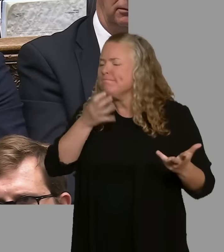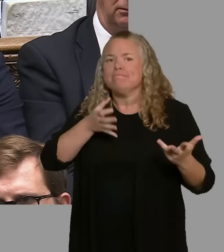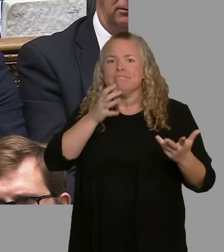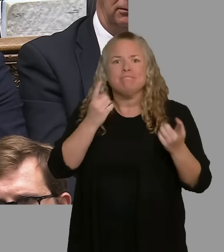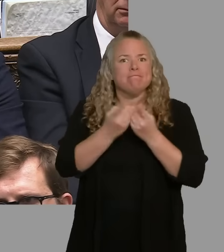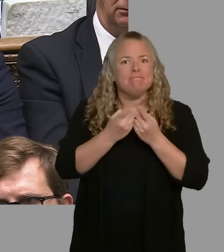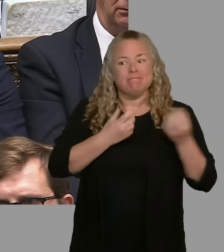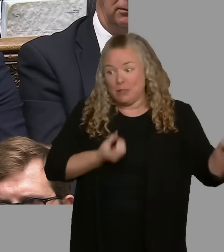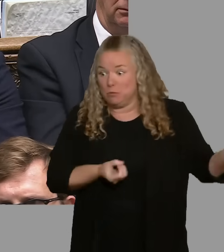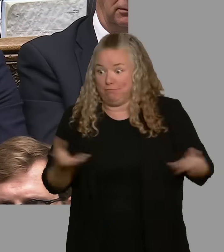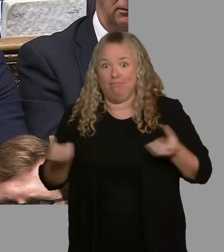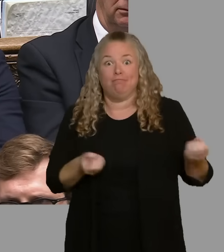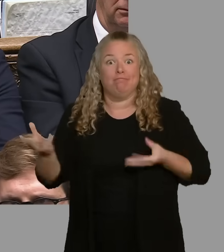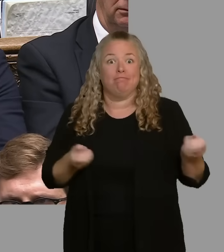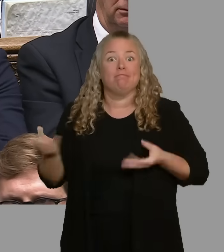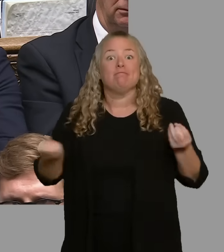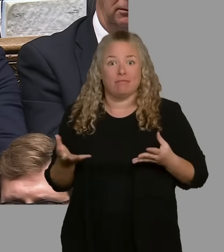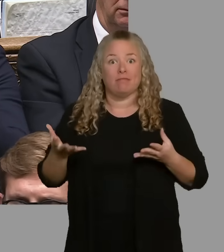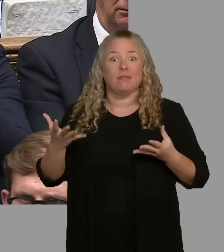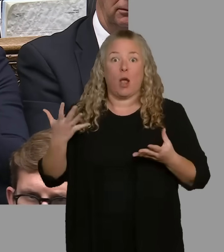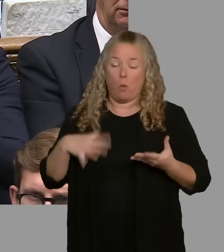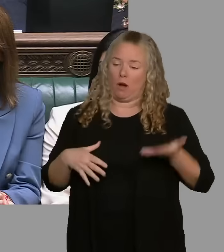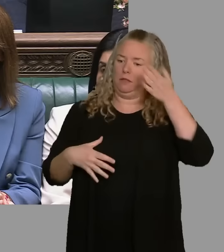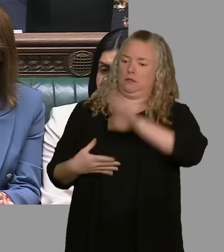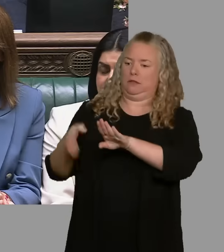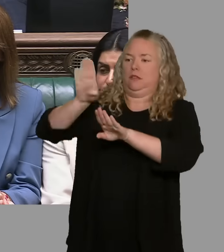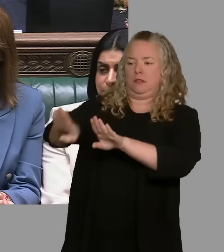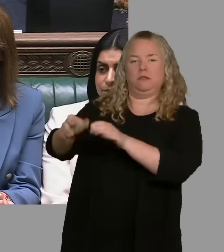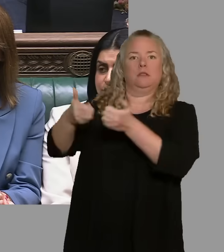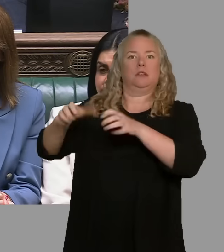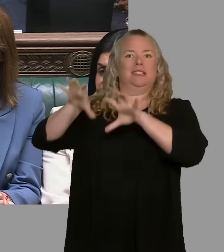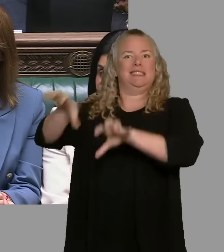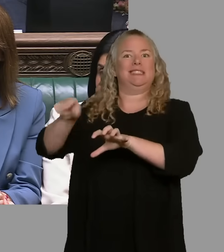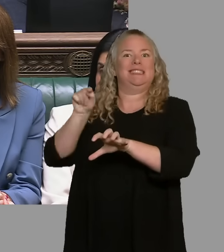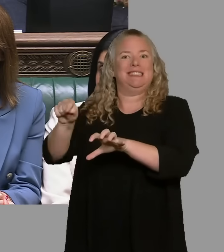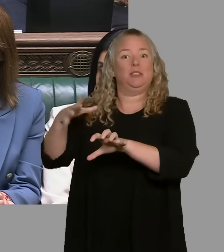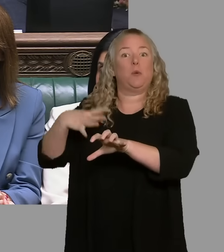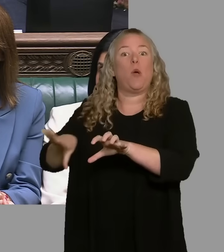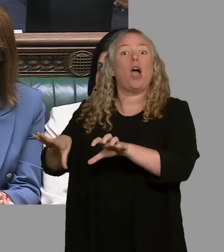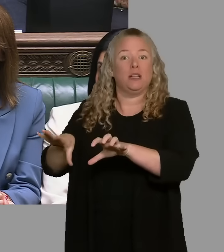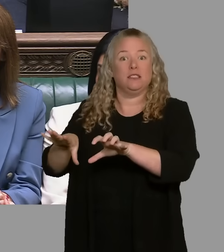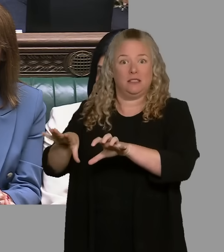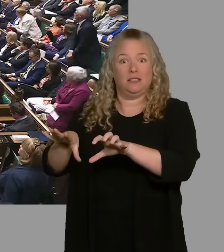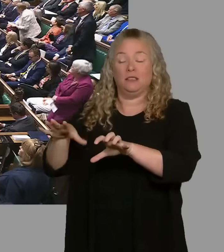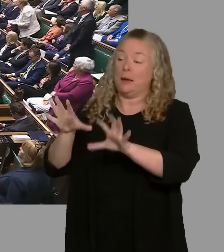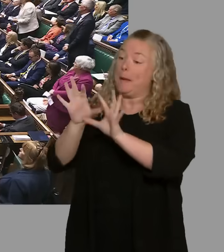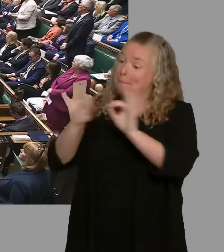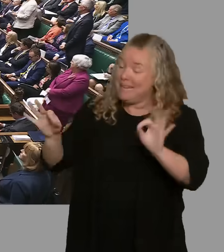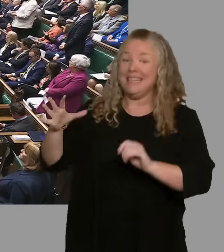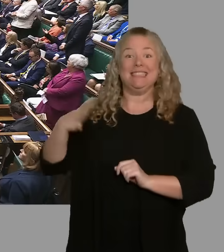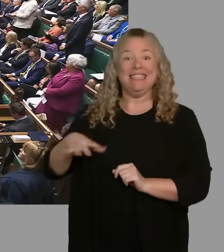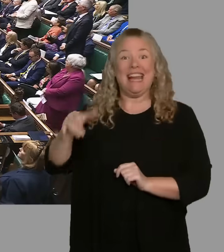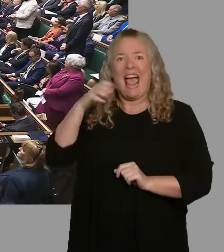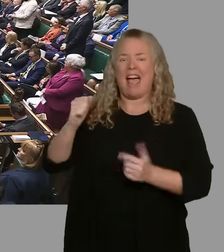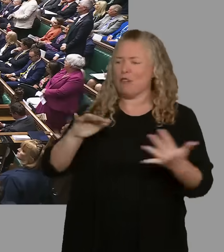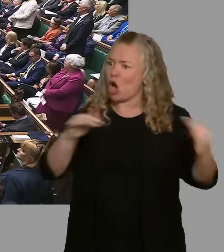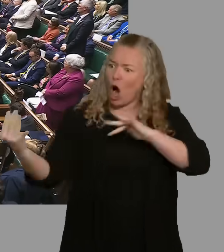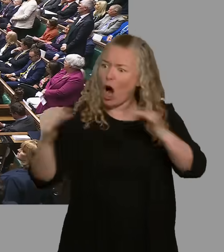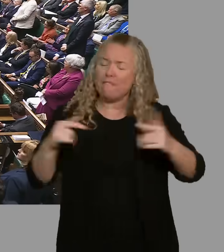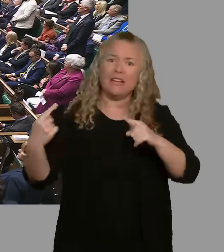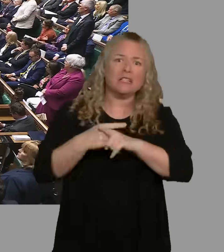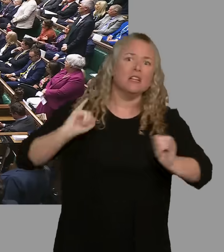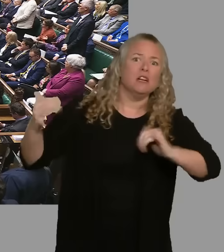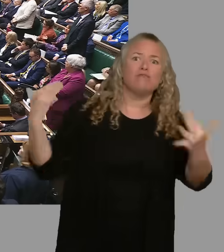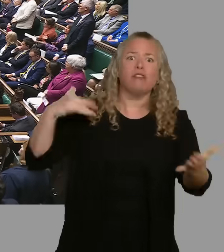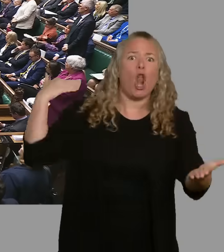give up on diplomacy. That is the politics of students. Bill Lesterson. Thank